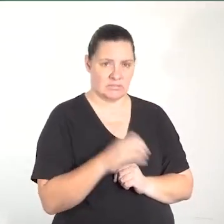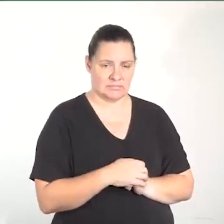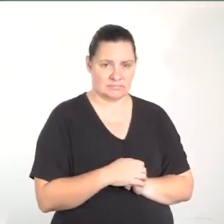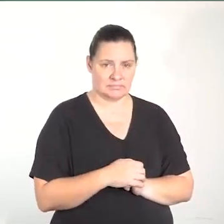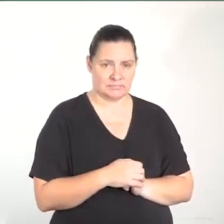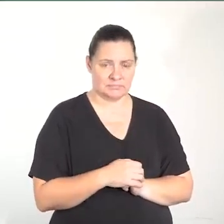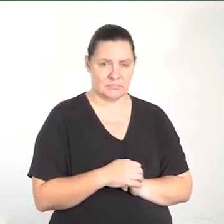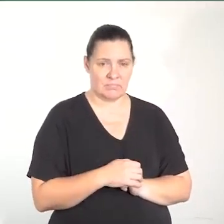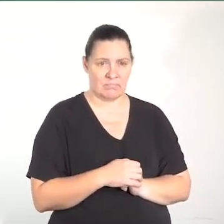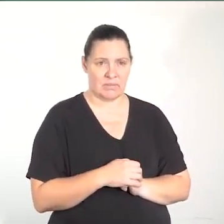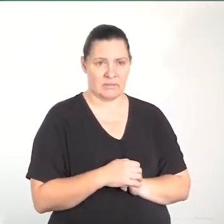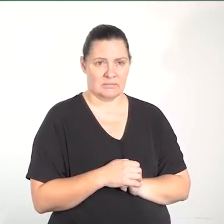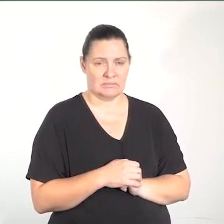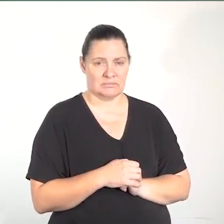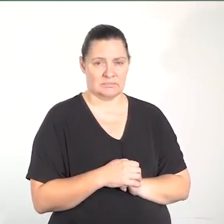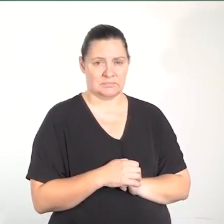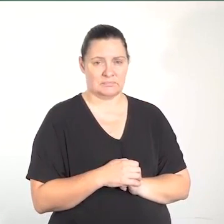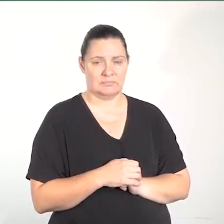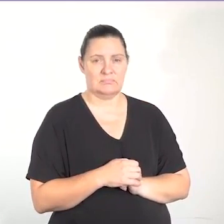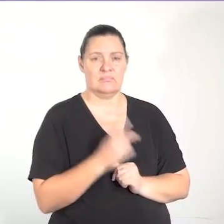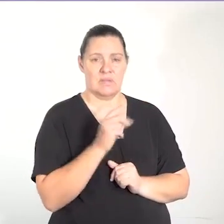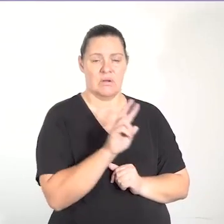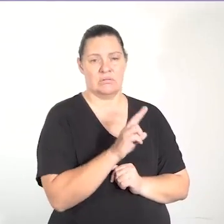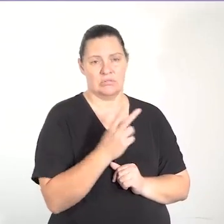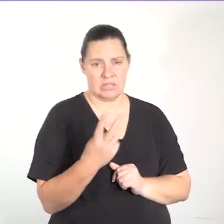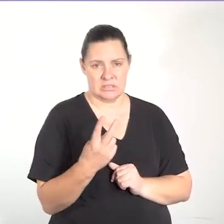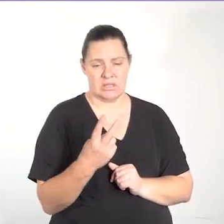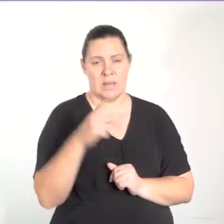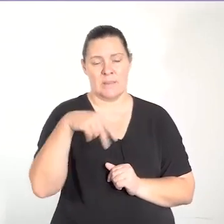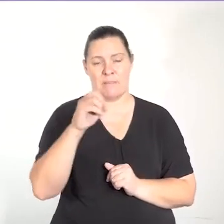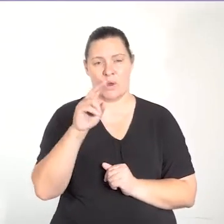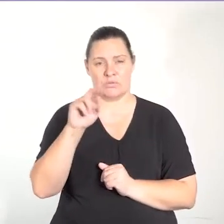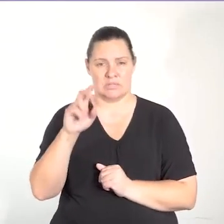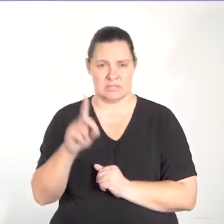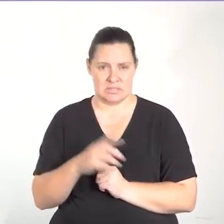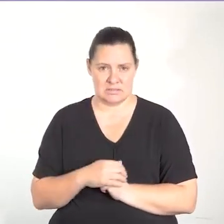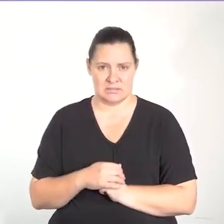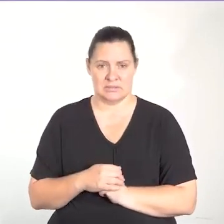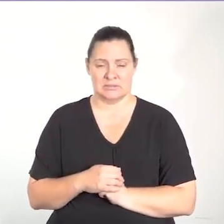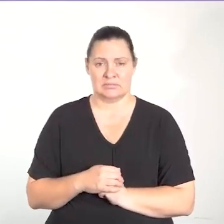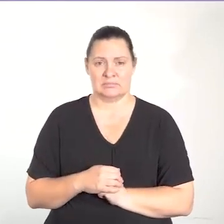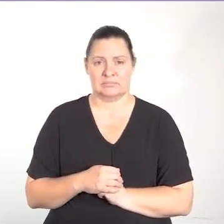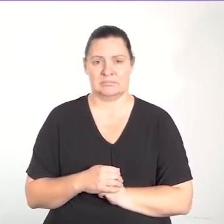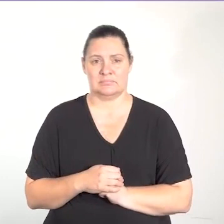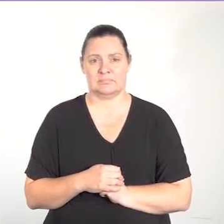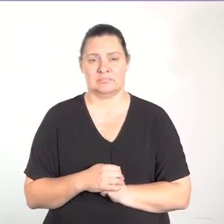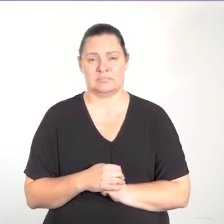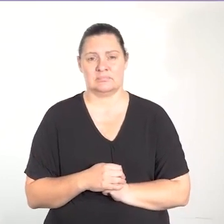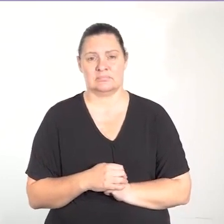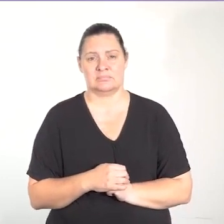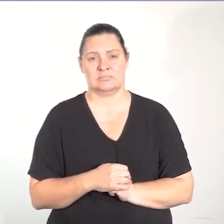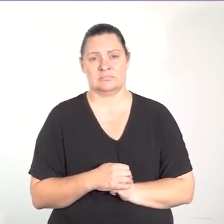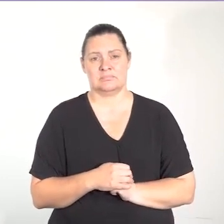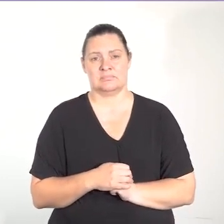14,500. So now we need to convert that to pounds. So looking at the